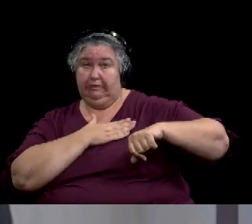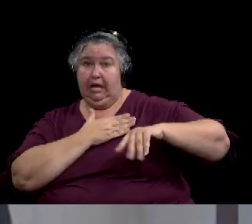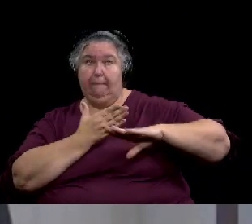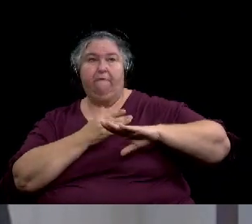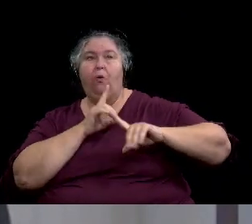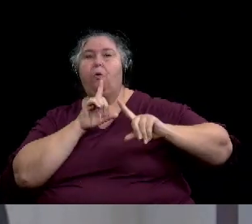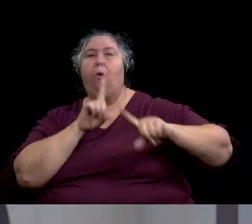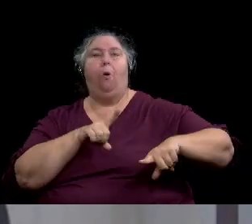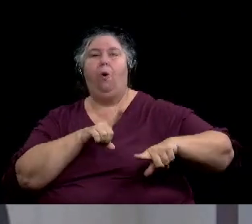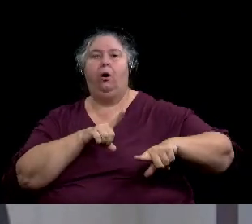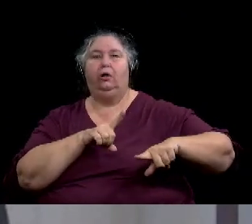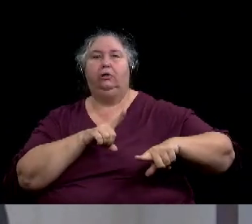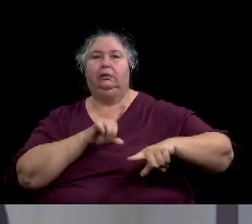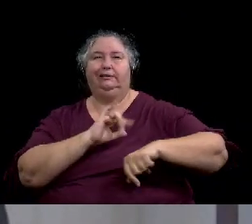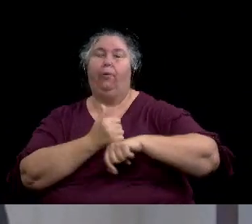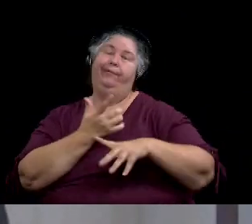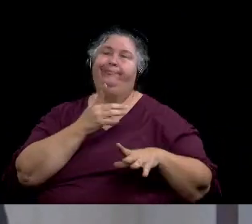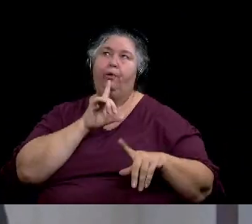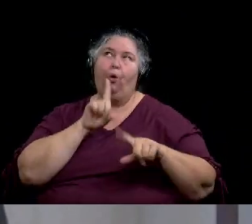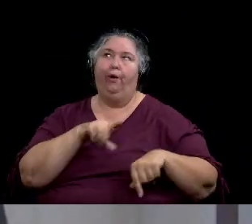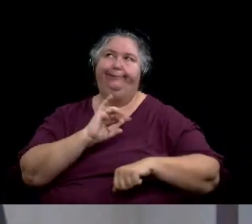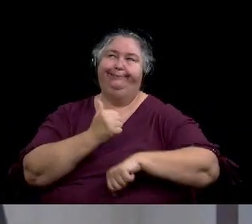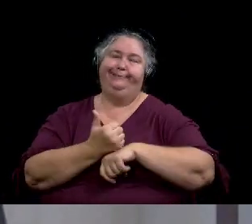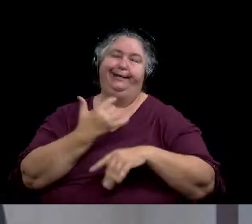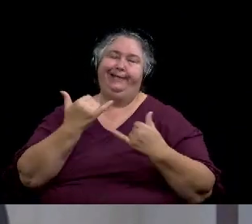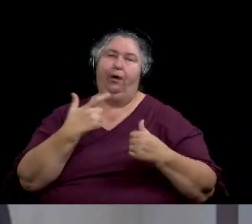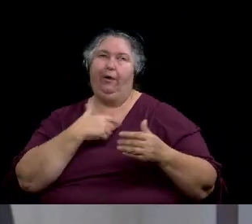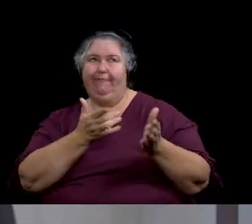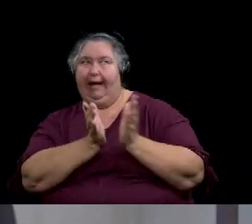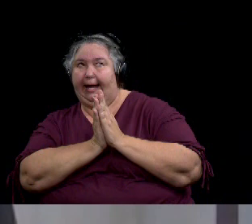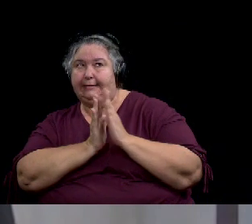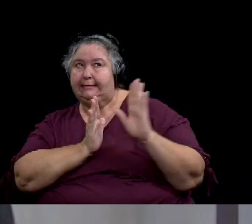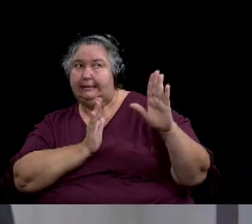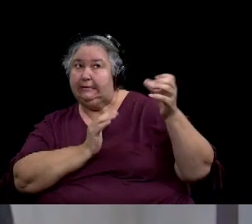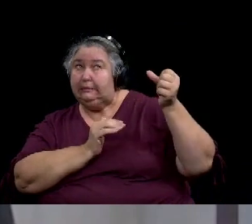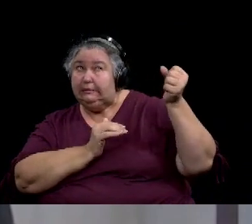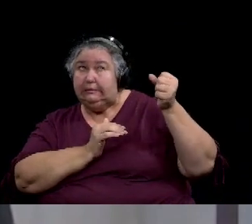put in place. Actually, the order's in place now, and ask them to